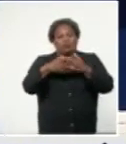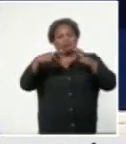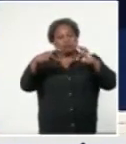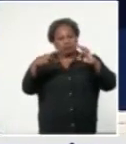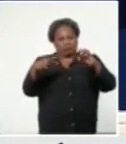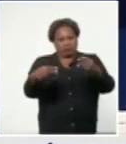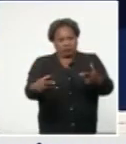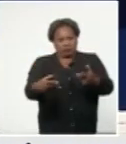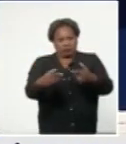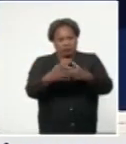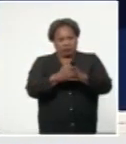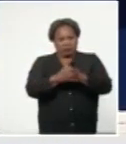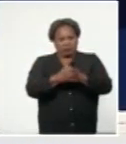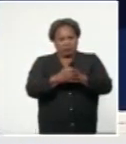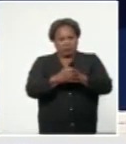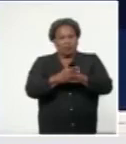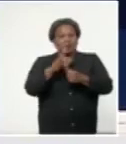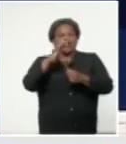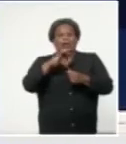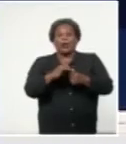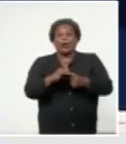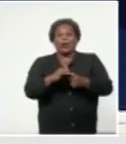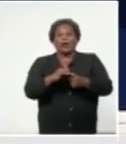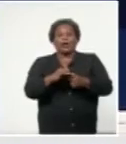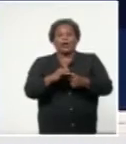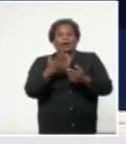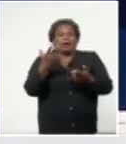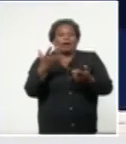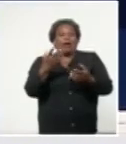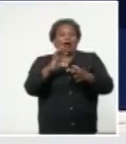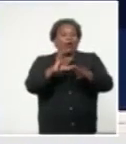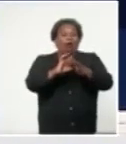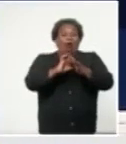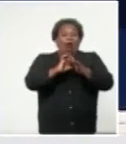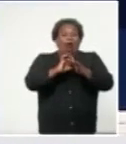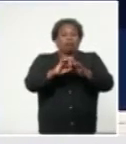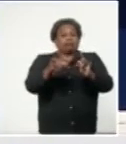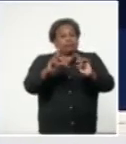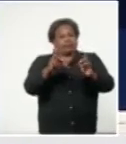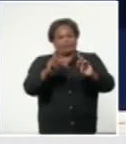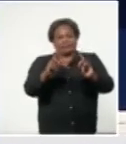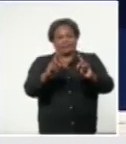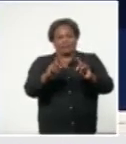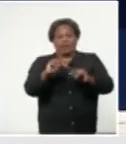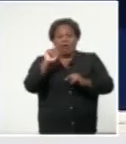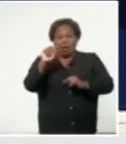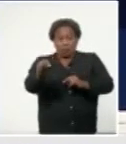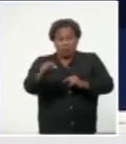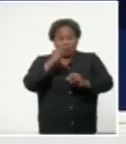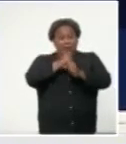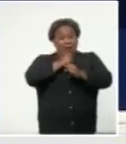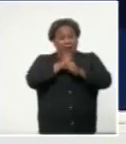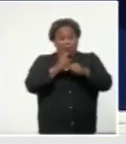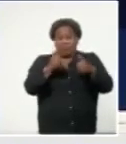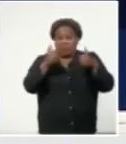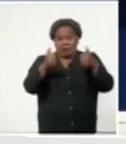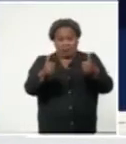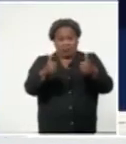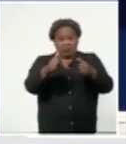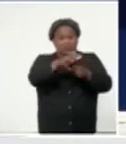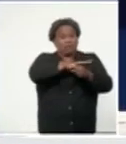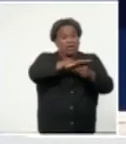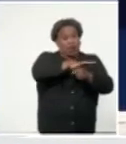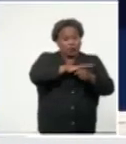far. Health authorities are working very well, and they are conducting studies of